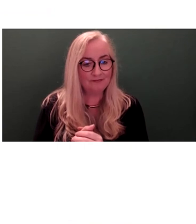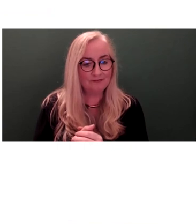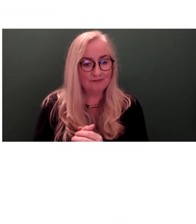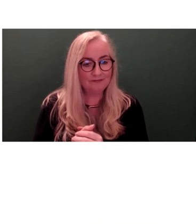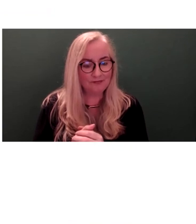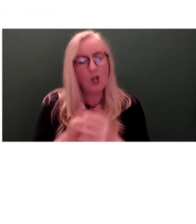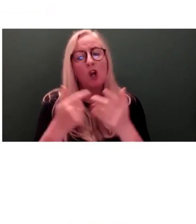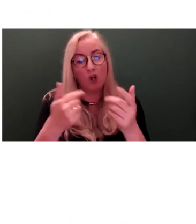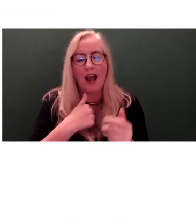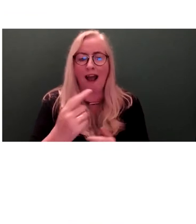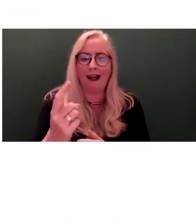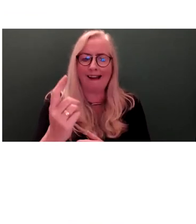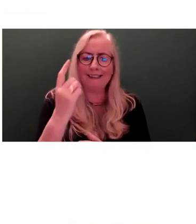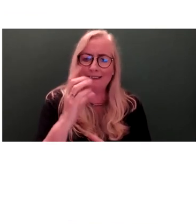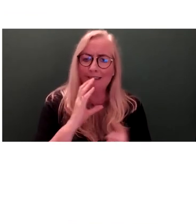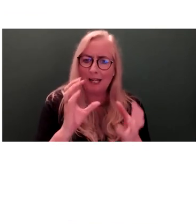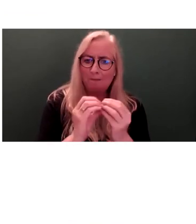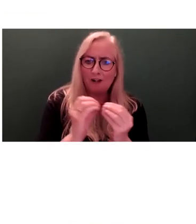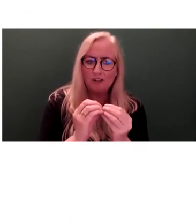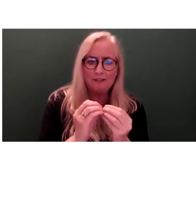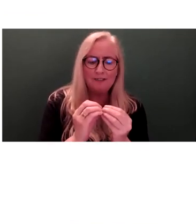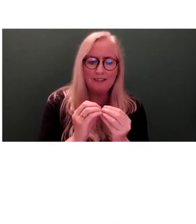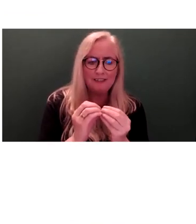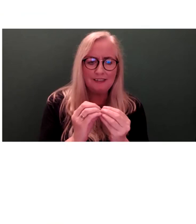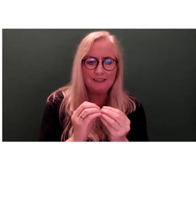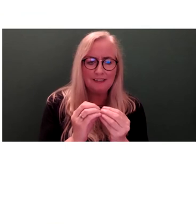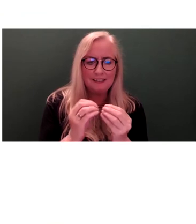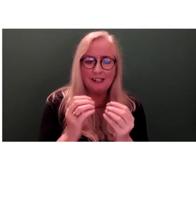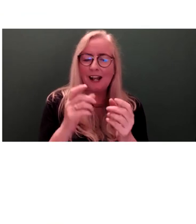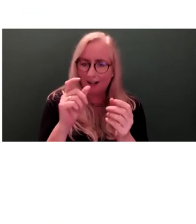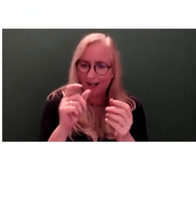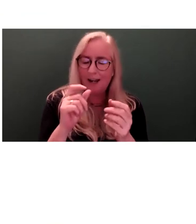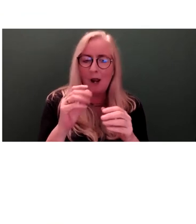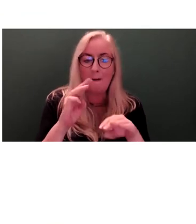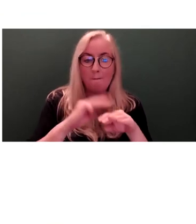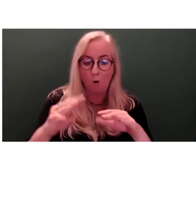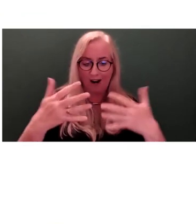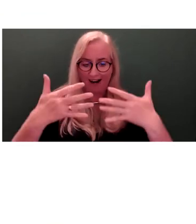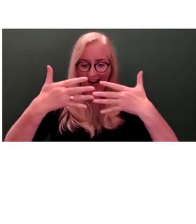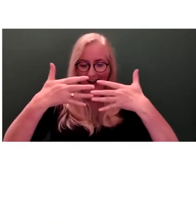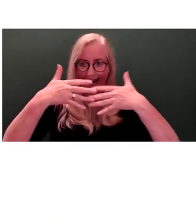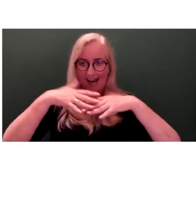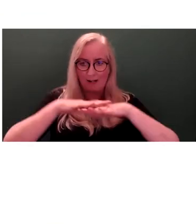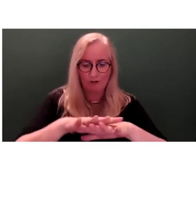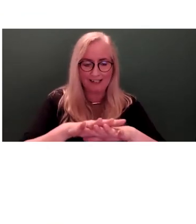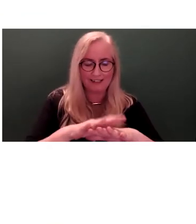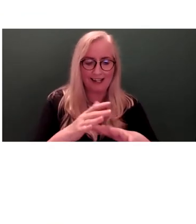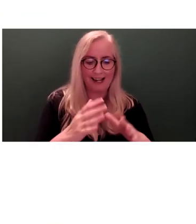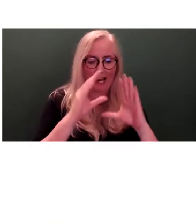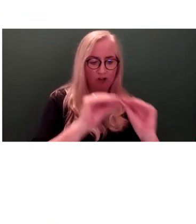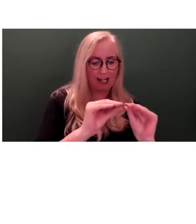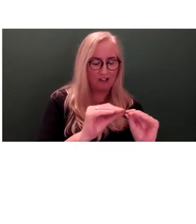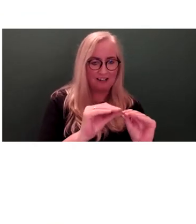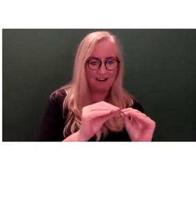I think as I was stressing, you know, there's a whole kind of focus on a more integrated further education and training